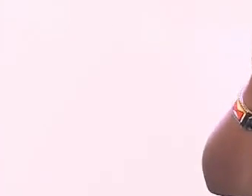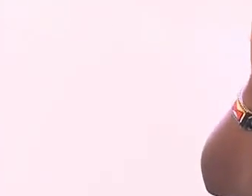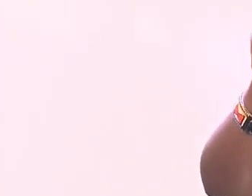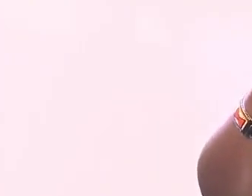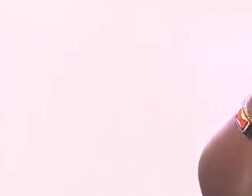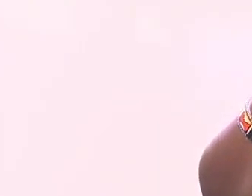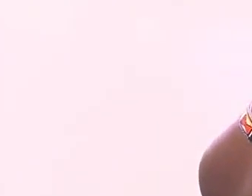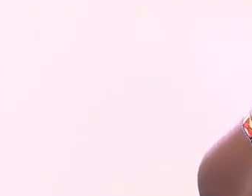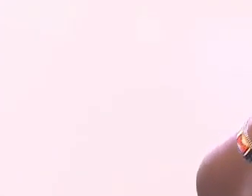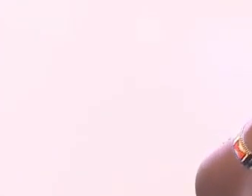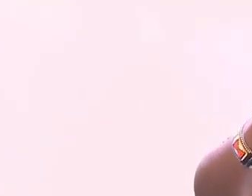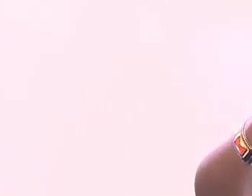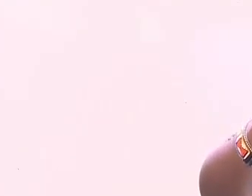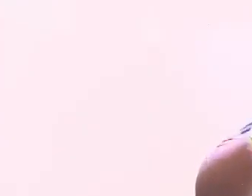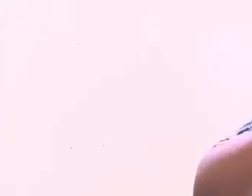Sony Ericsson,